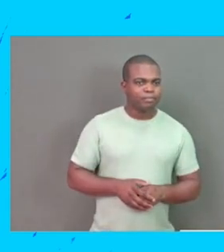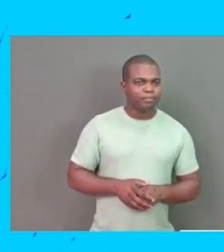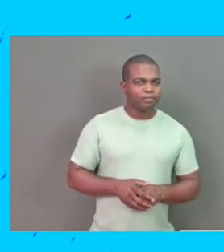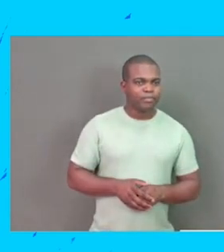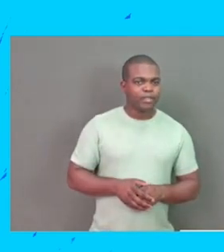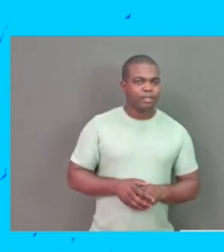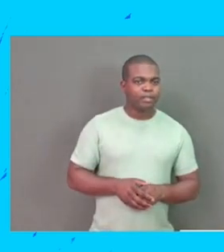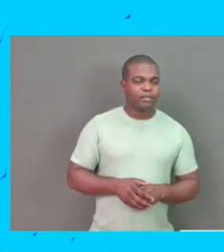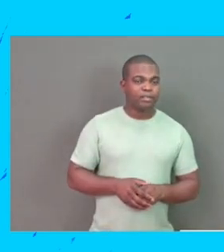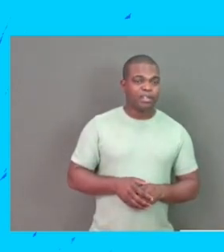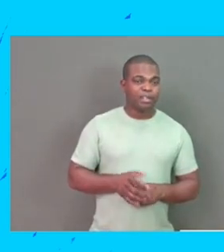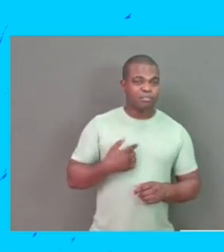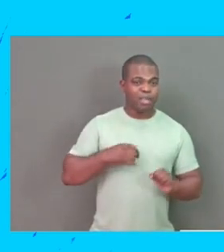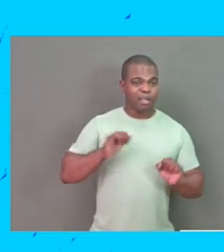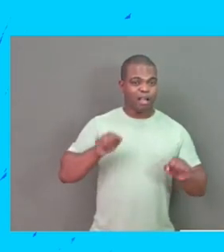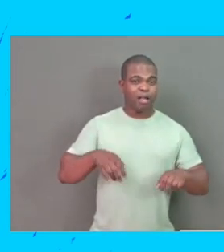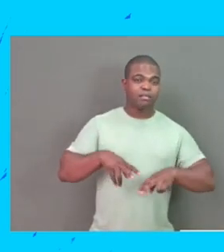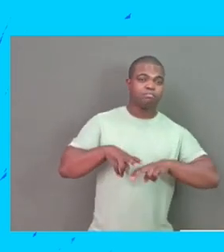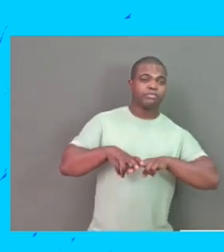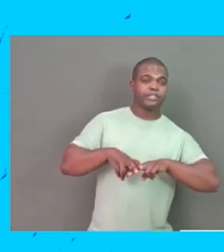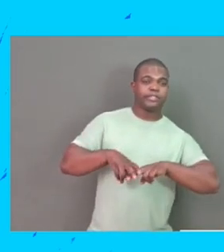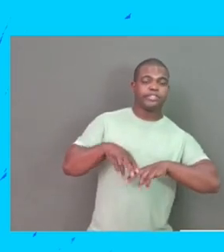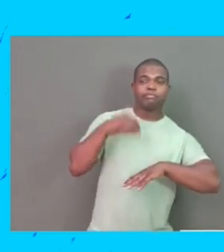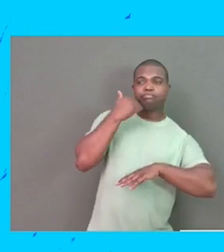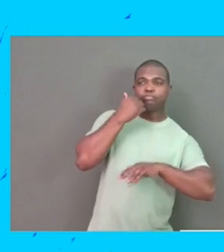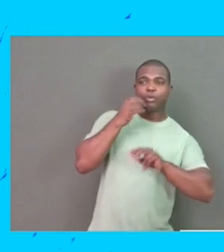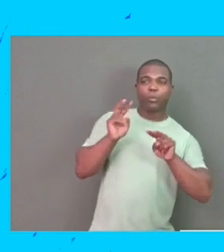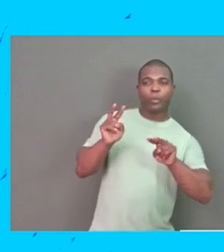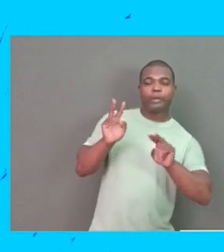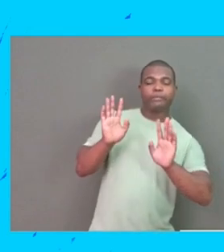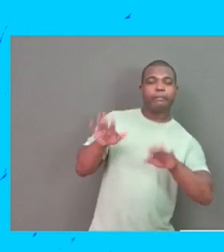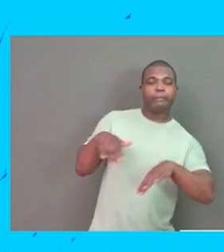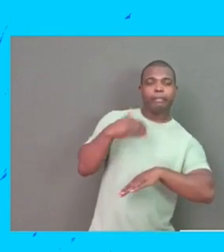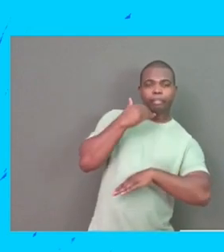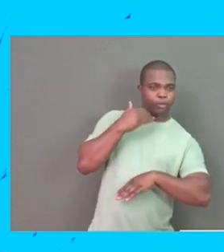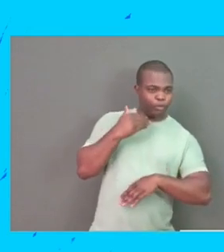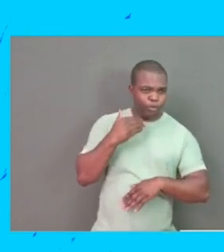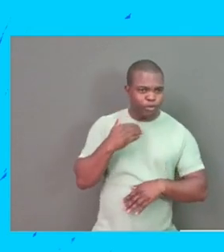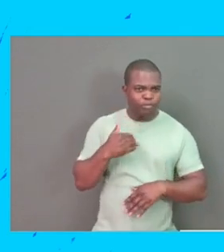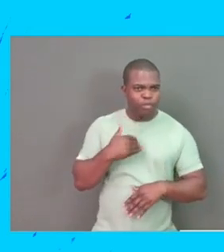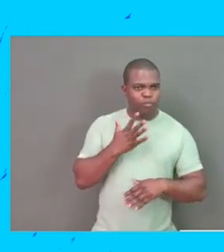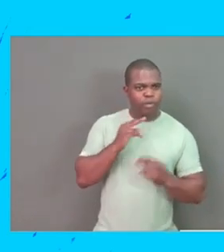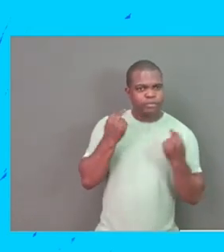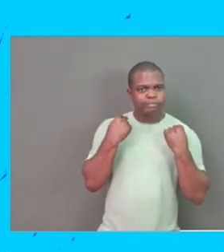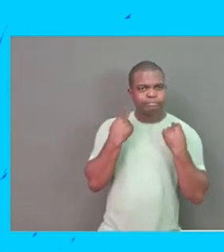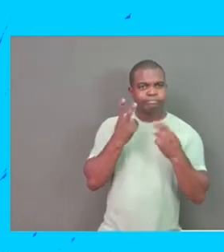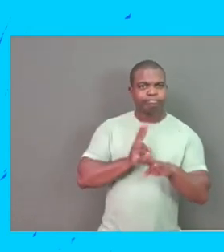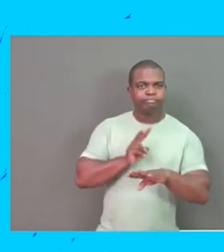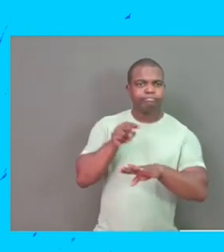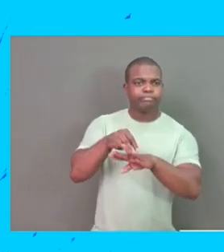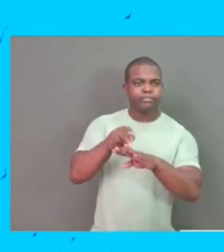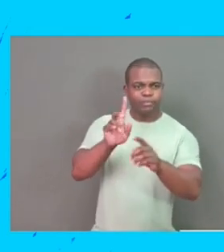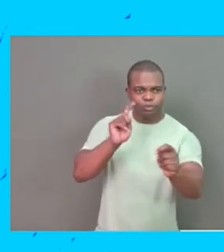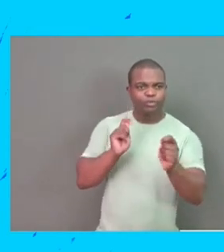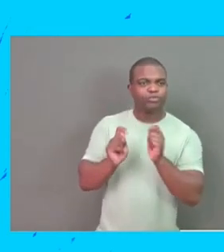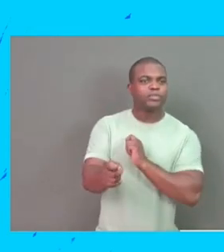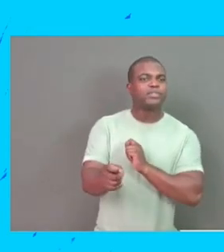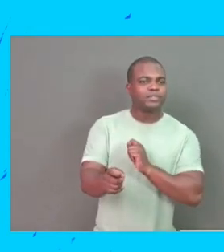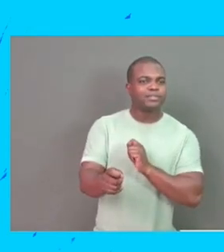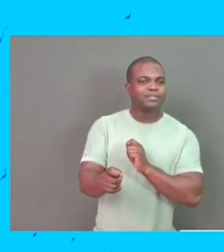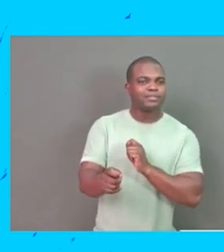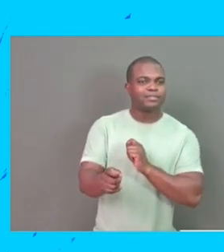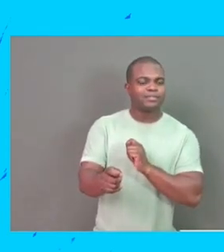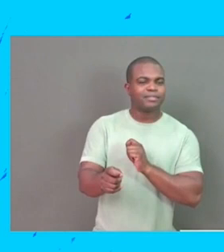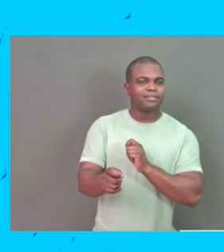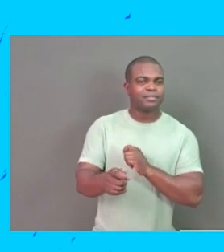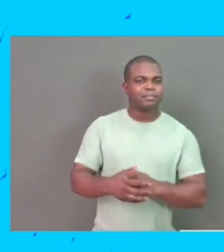happen. I would like change, and I'm sure that we can all ask. And our biggest mission in this life is to ask each other,